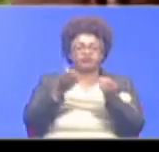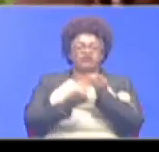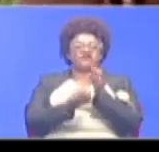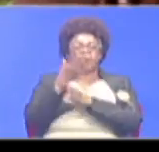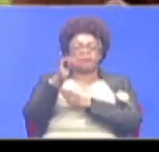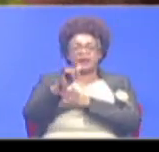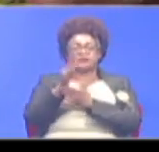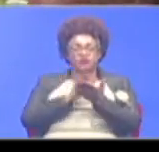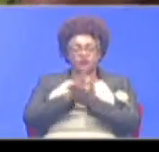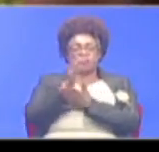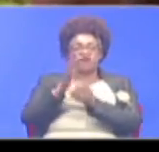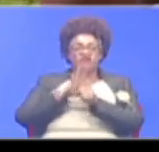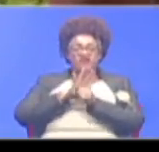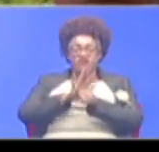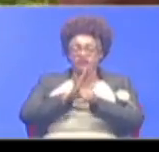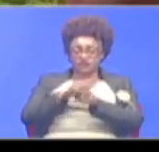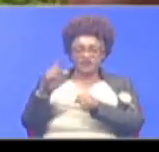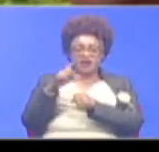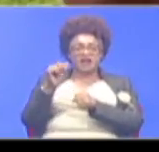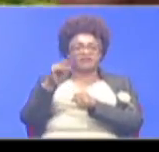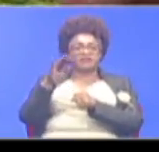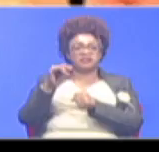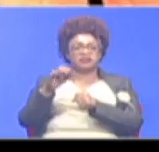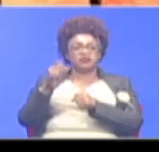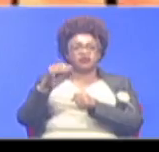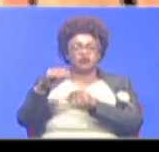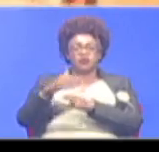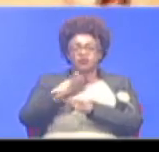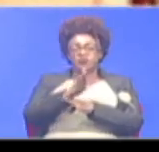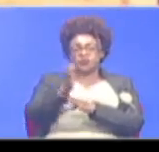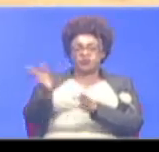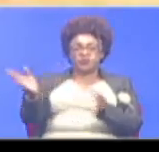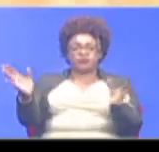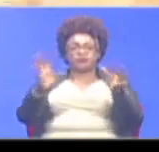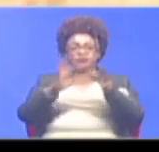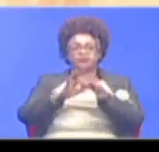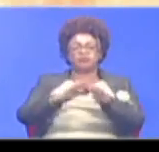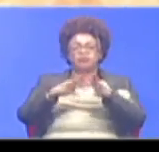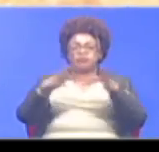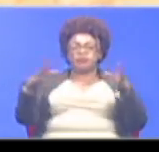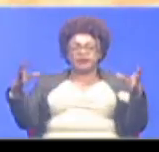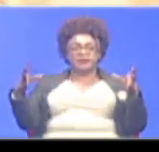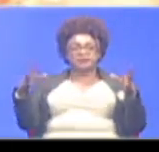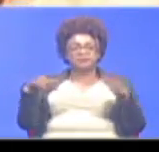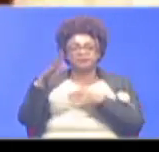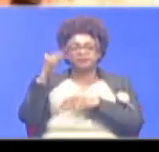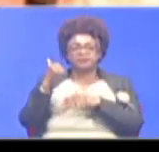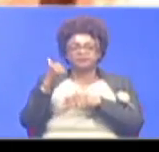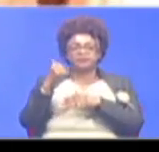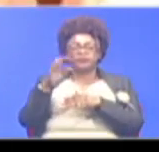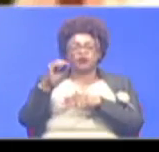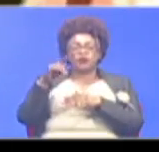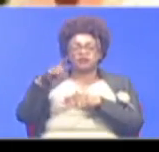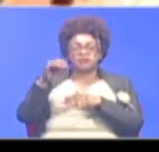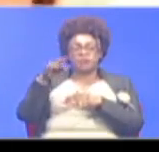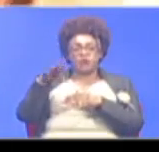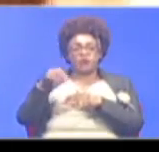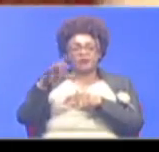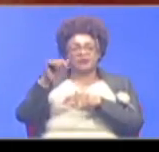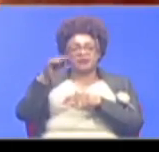gravity. So those tributaries meander and connect to each other and form a large water body. That's why it's called an oxbow lake. So